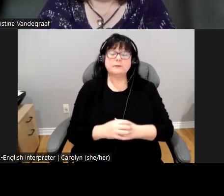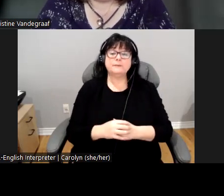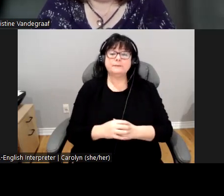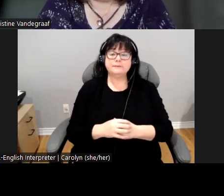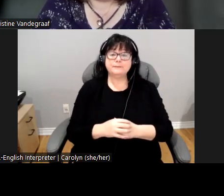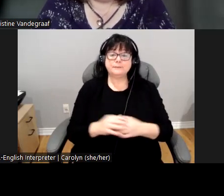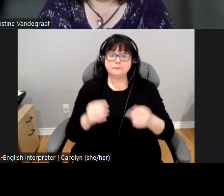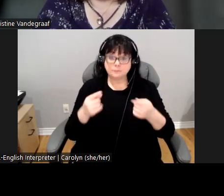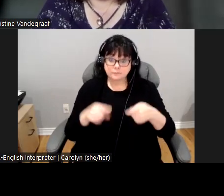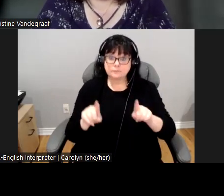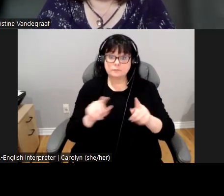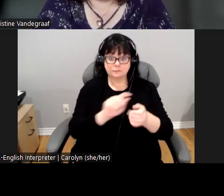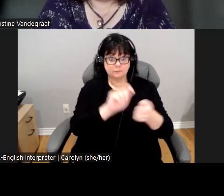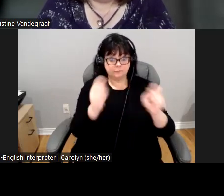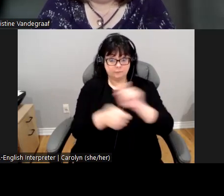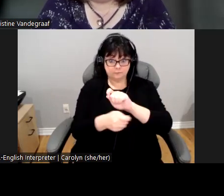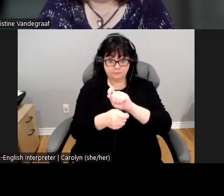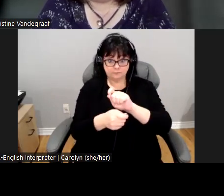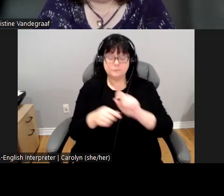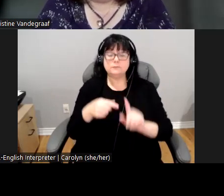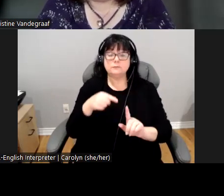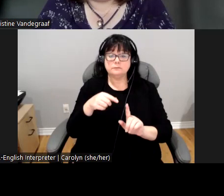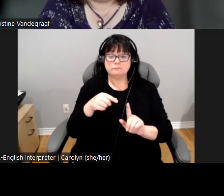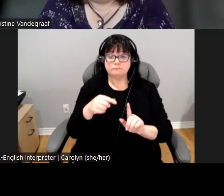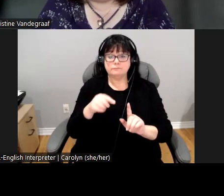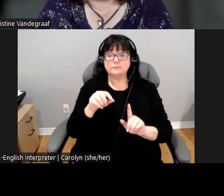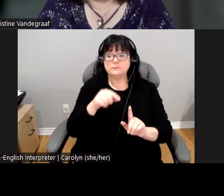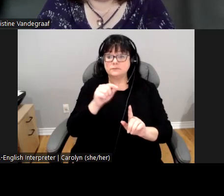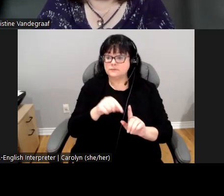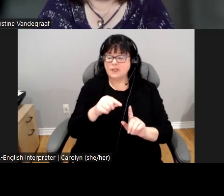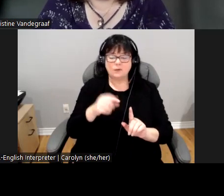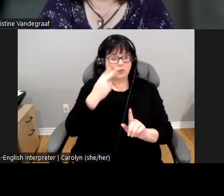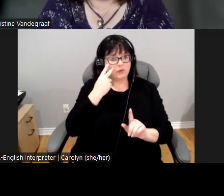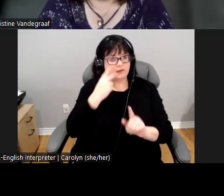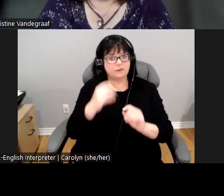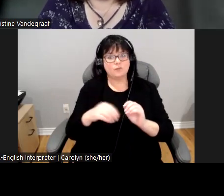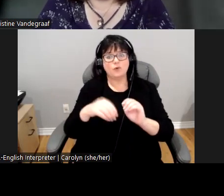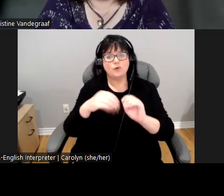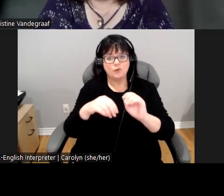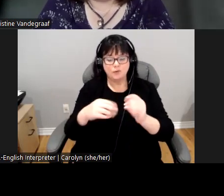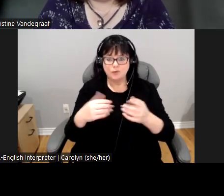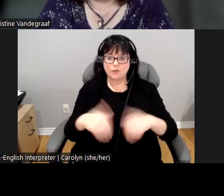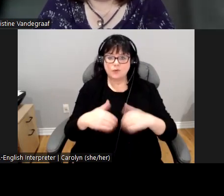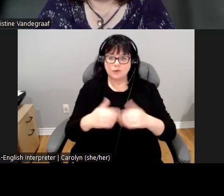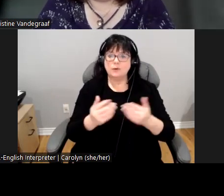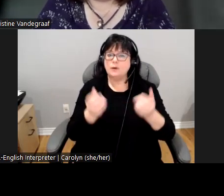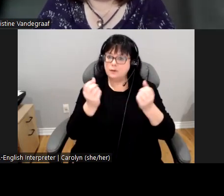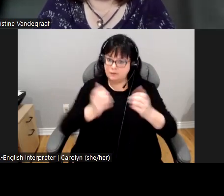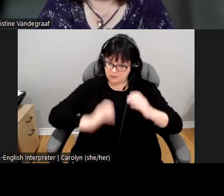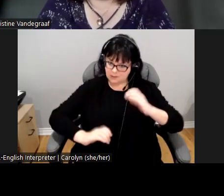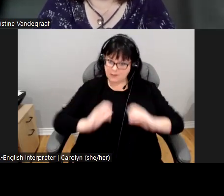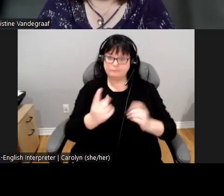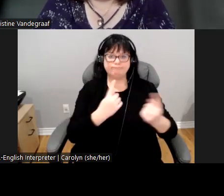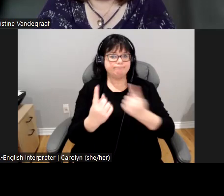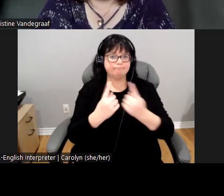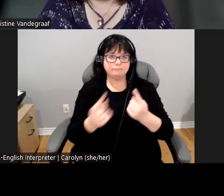transformation, this is more evident than ever. We're seeing clients that are highly barriered.